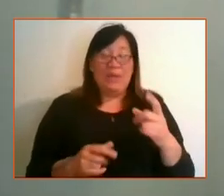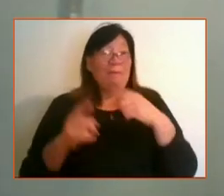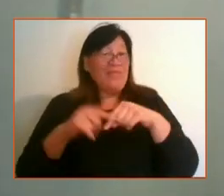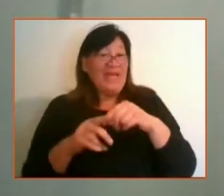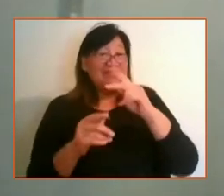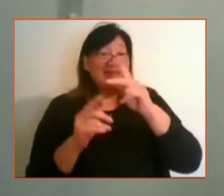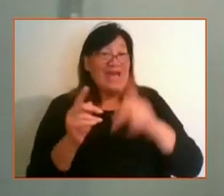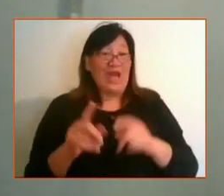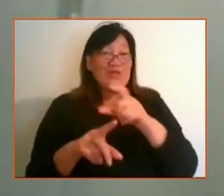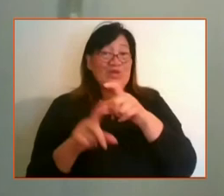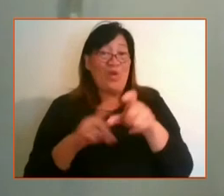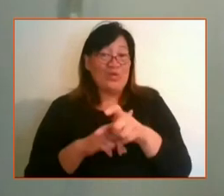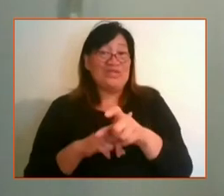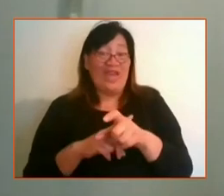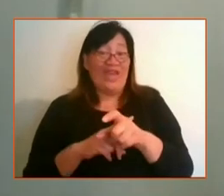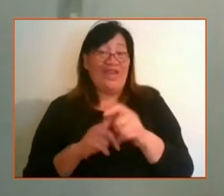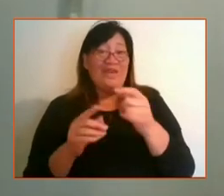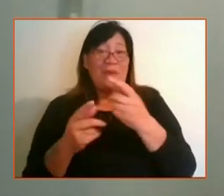Heritage Associate as well.